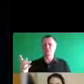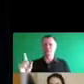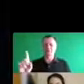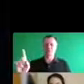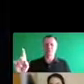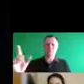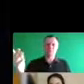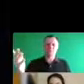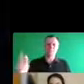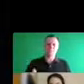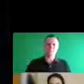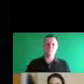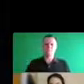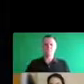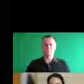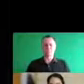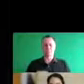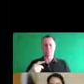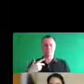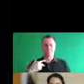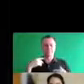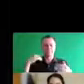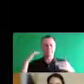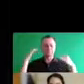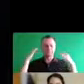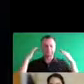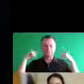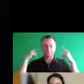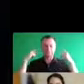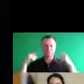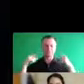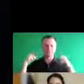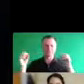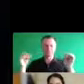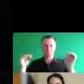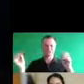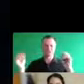that's with the sound design? And I think these are good questions.